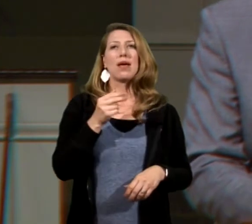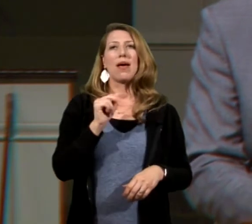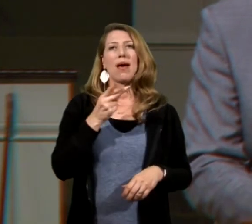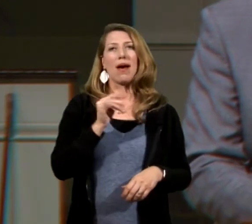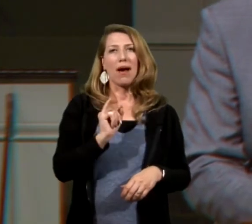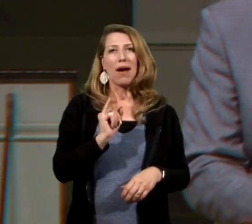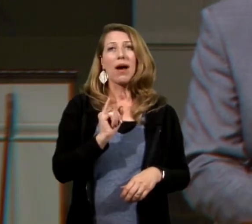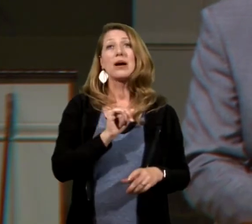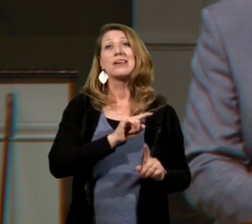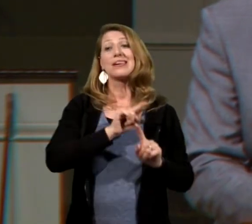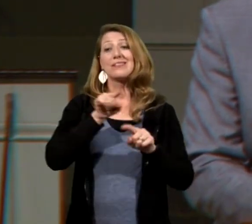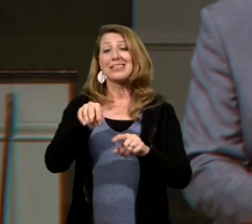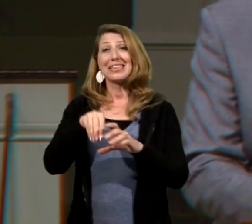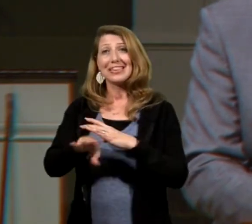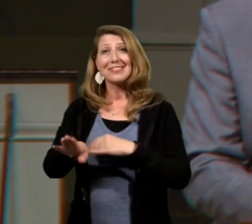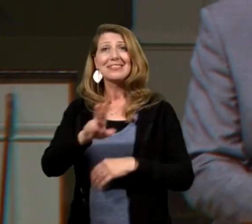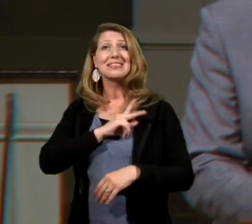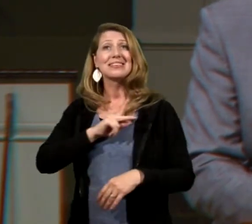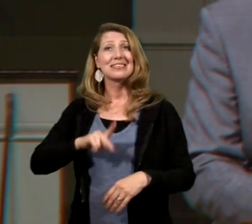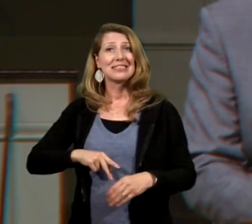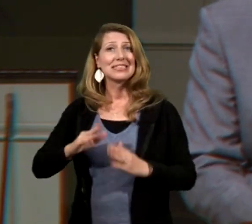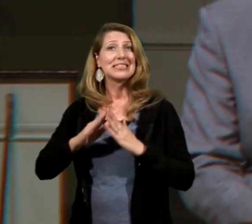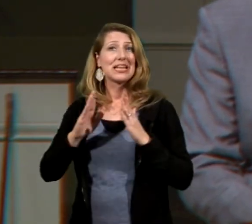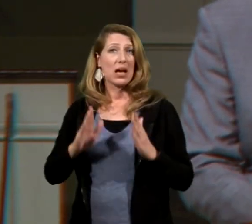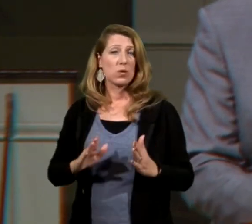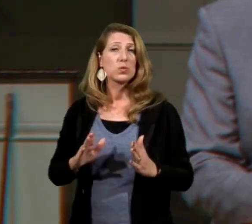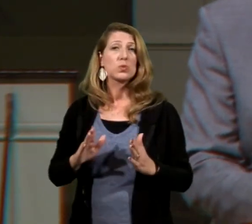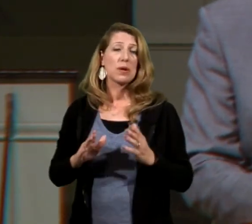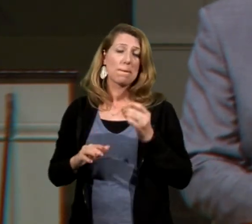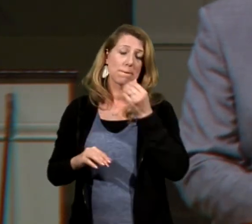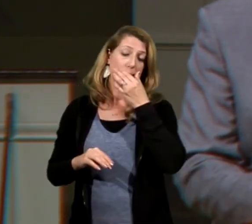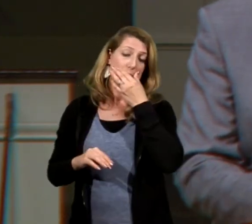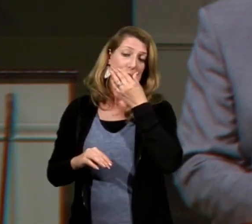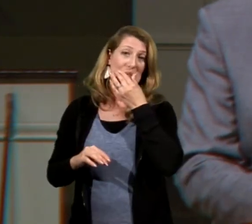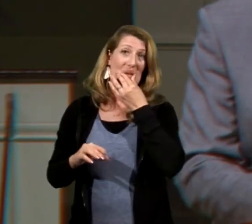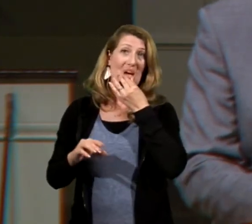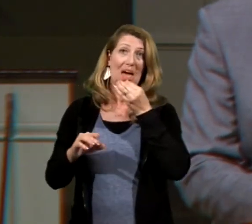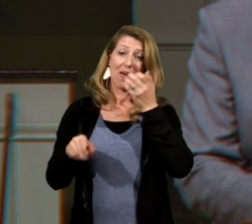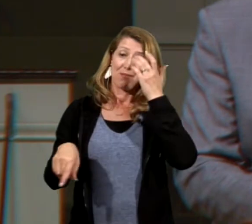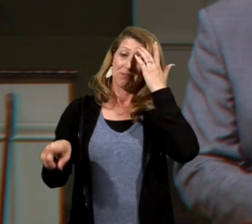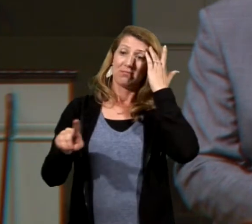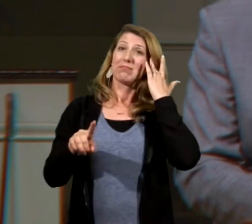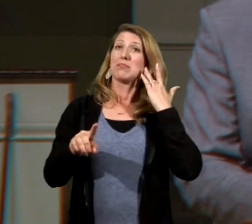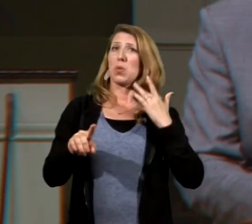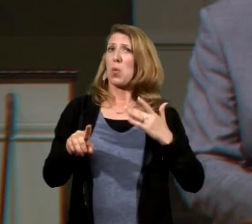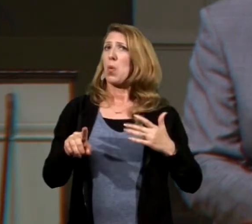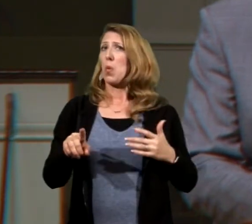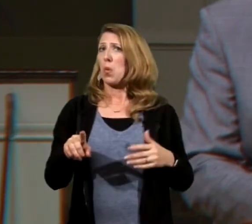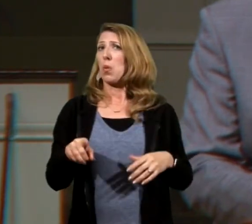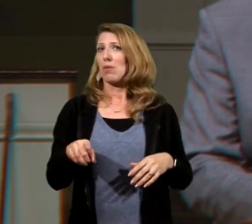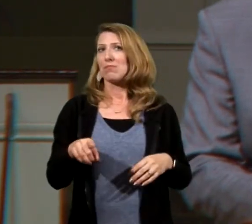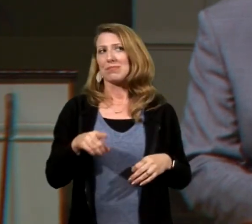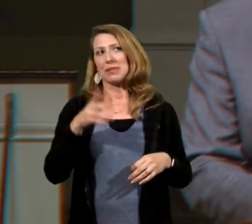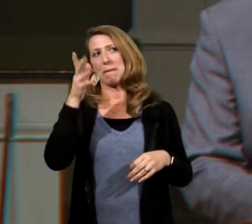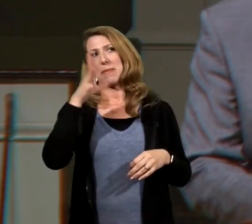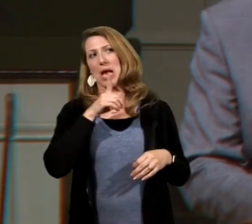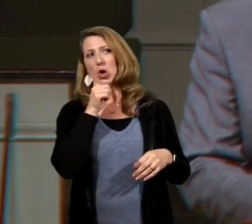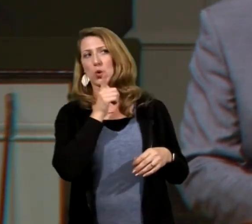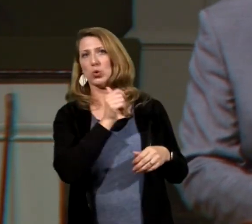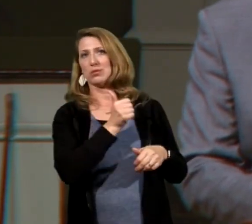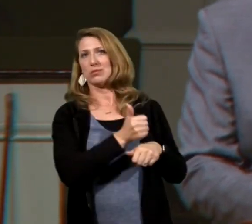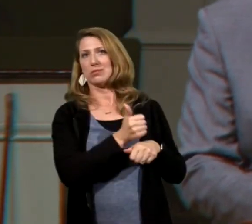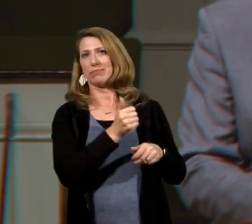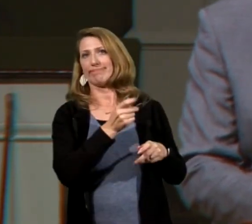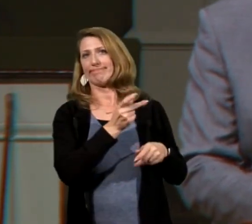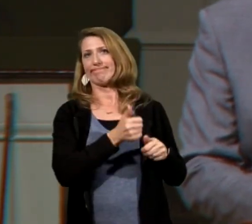into the king's house, into the custody of Haggai, the keeper of the women. And the maiden pleased him. She impressed the guy that was in charge of